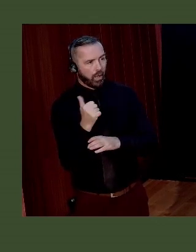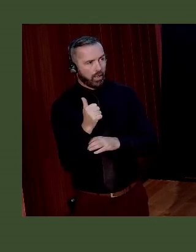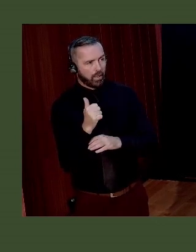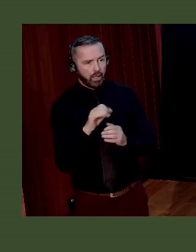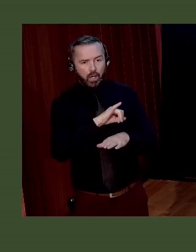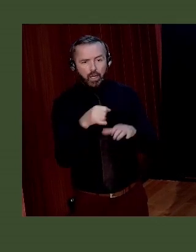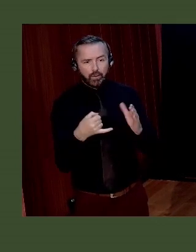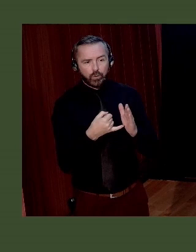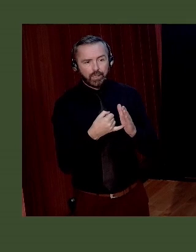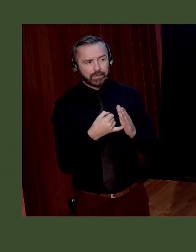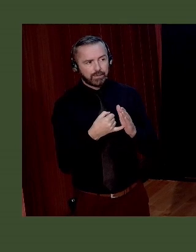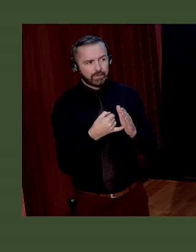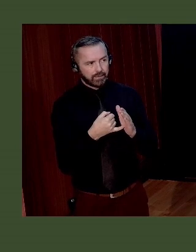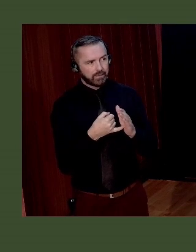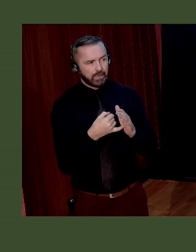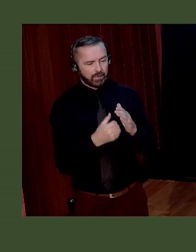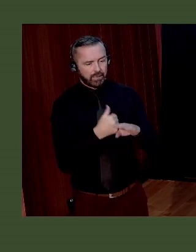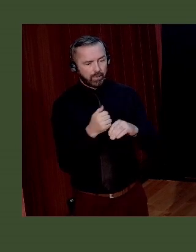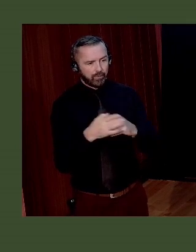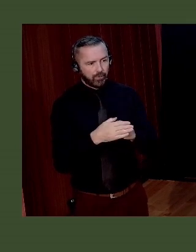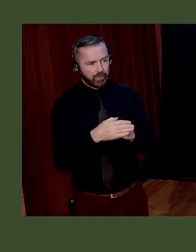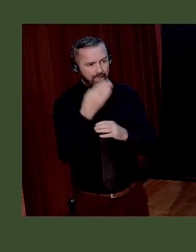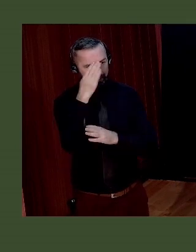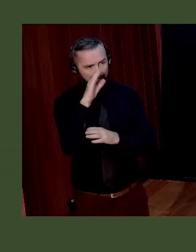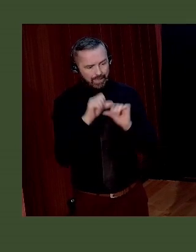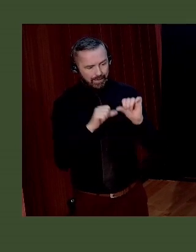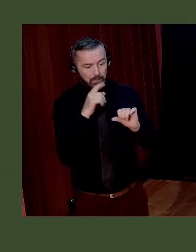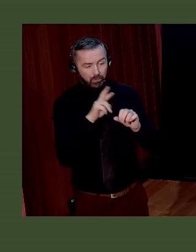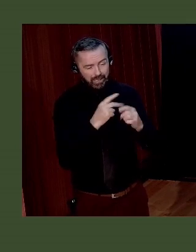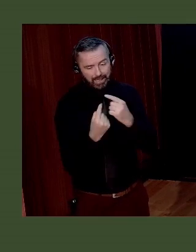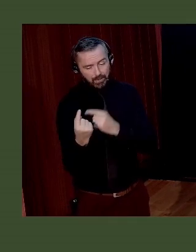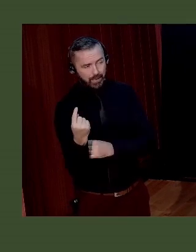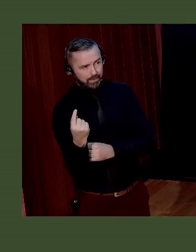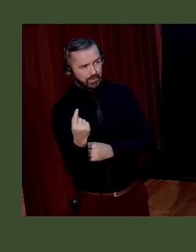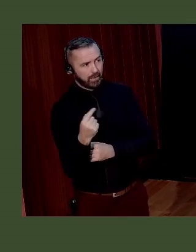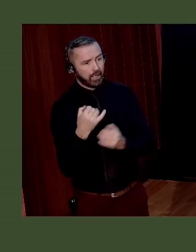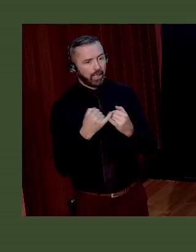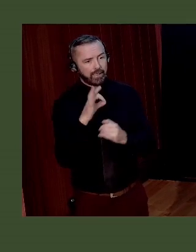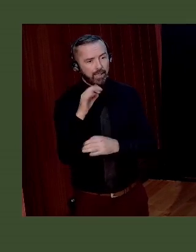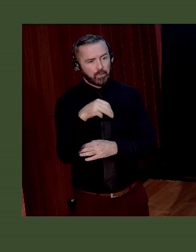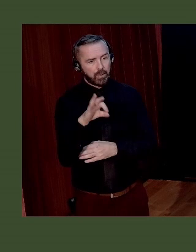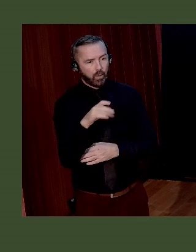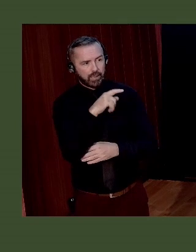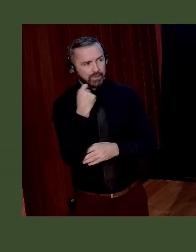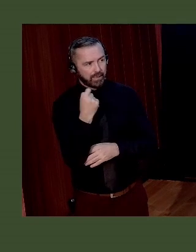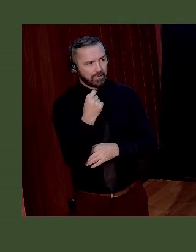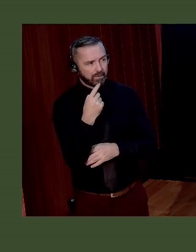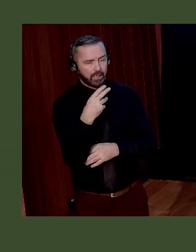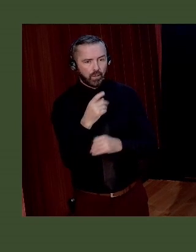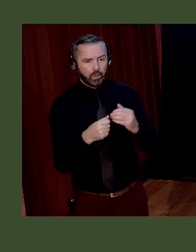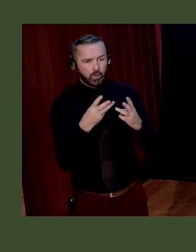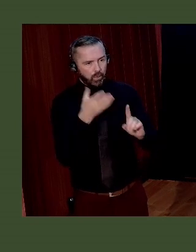came under the auspices of the Gaelic League, but was actually independent of the League, really. As Gabriel Maguire says, Cultus Ulla aimed at